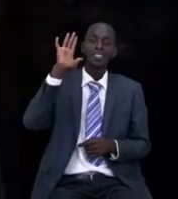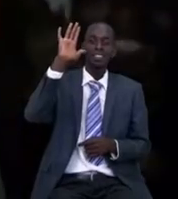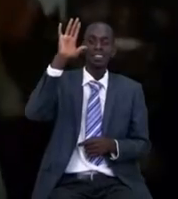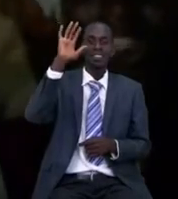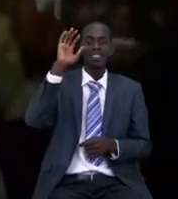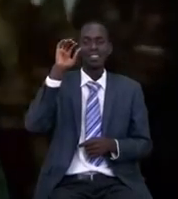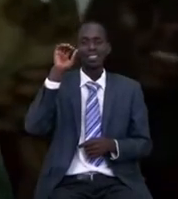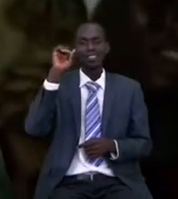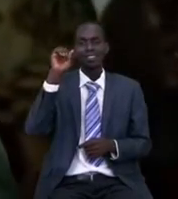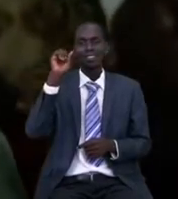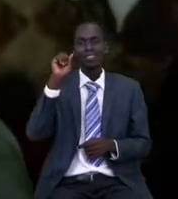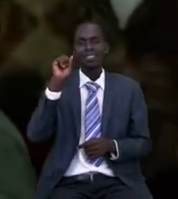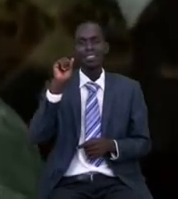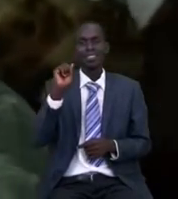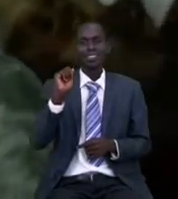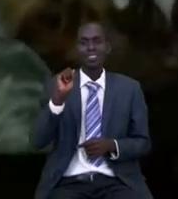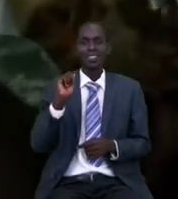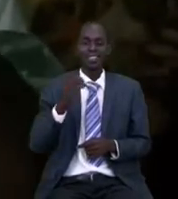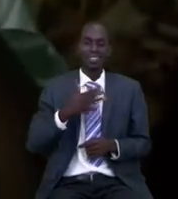Nakane,